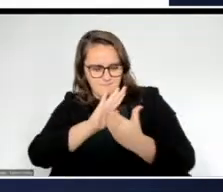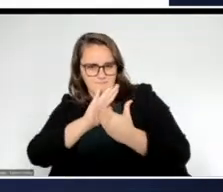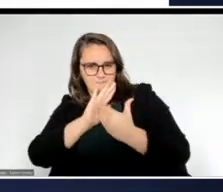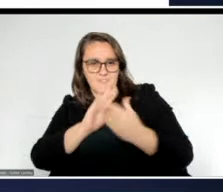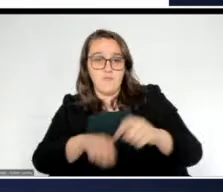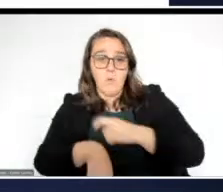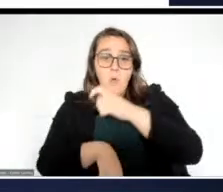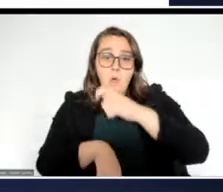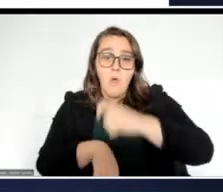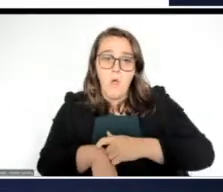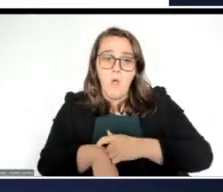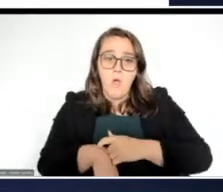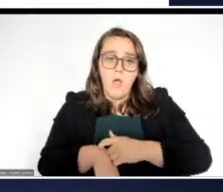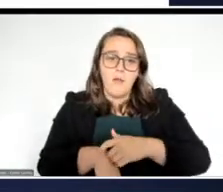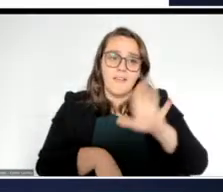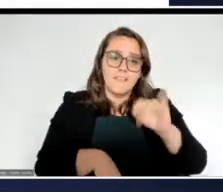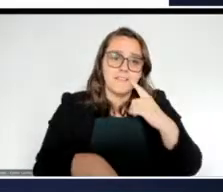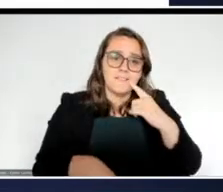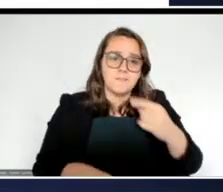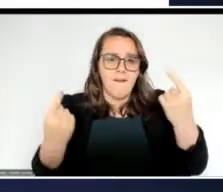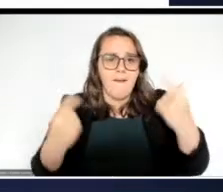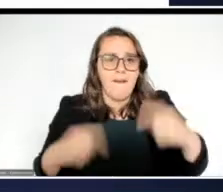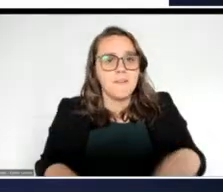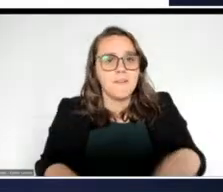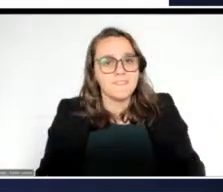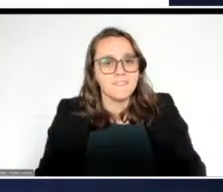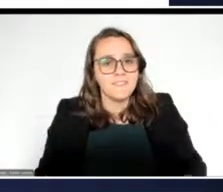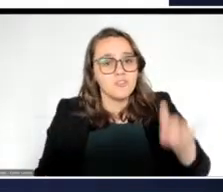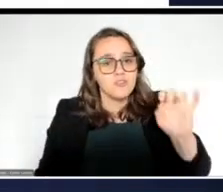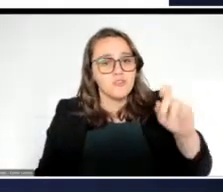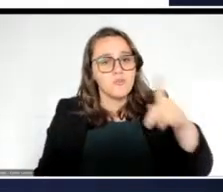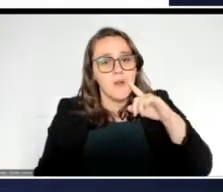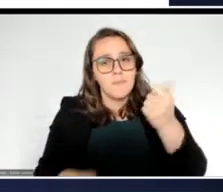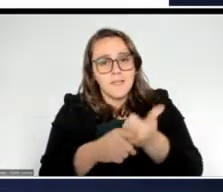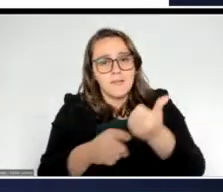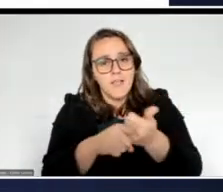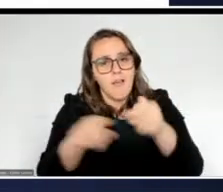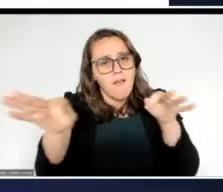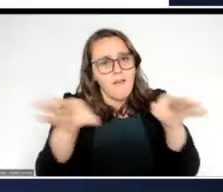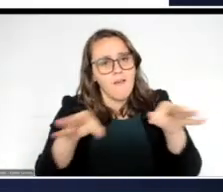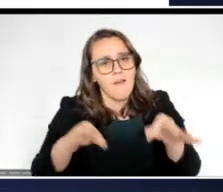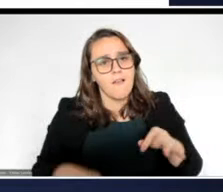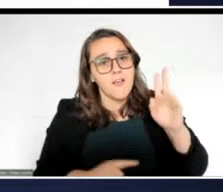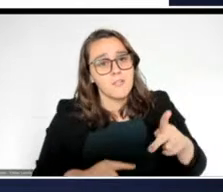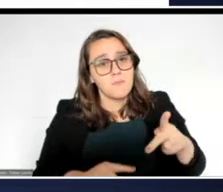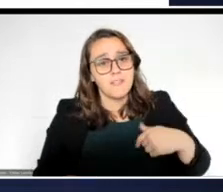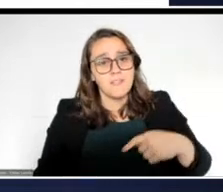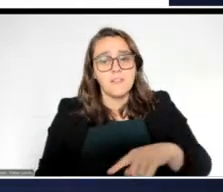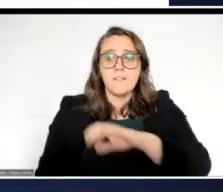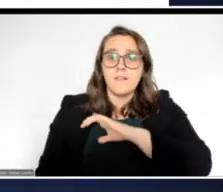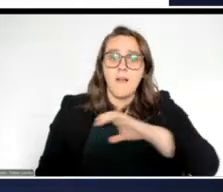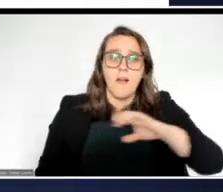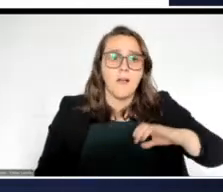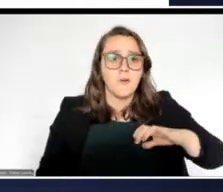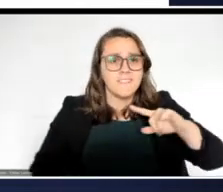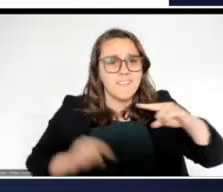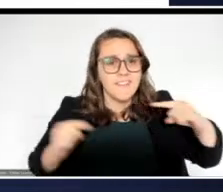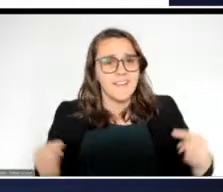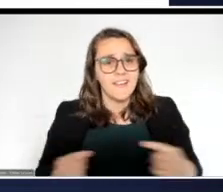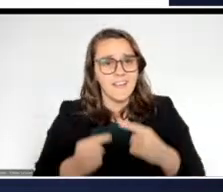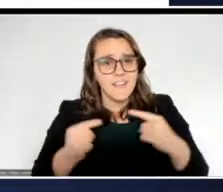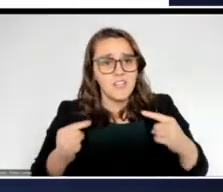game away. Trump was telling us that the vice president, the Congress, and all the injured and wounded cops, some of whom are with us